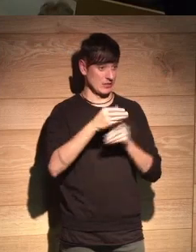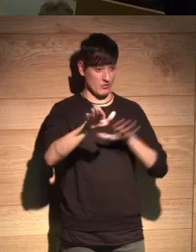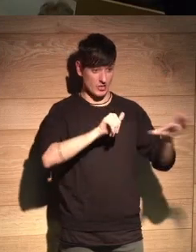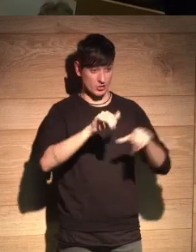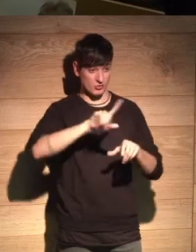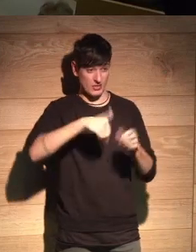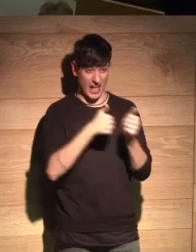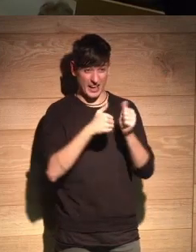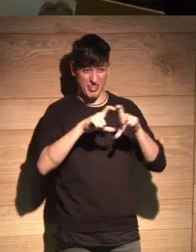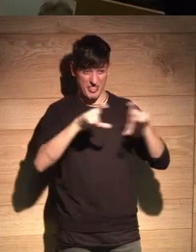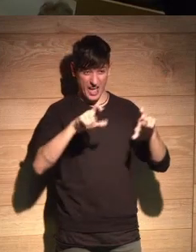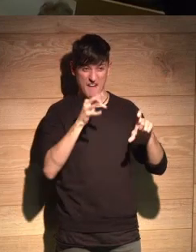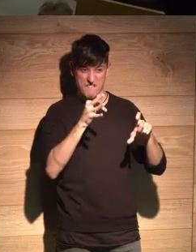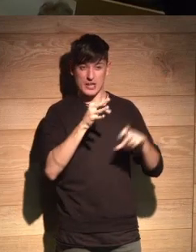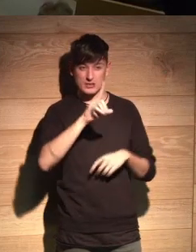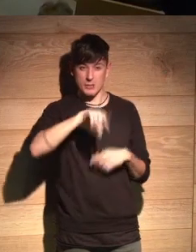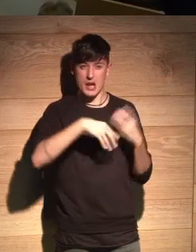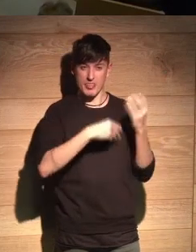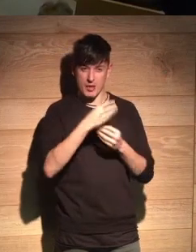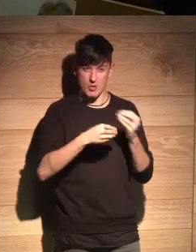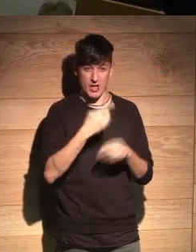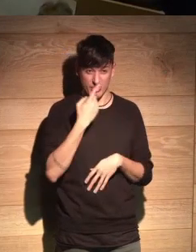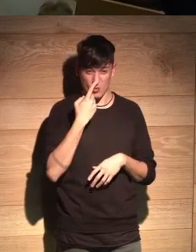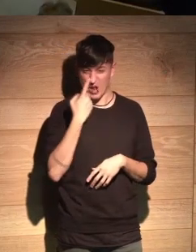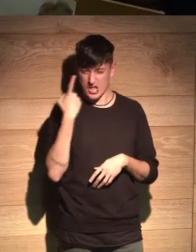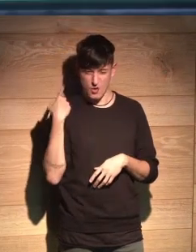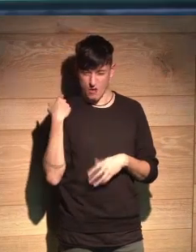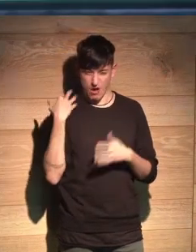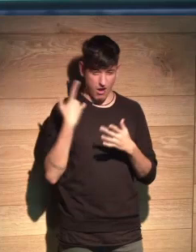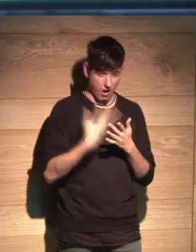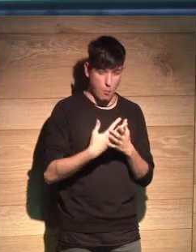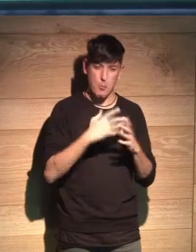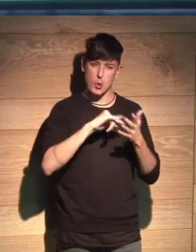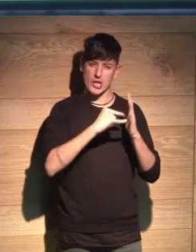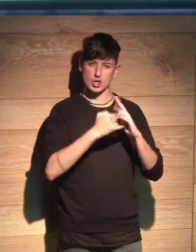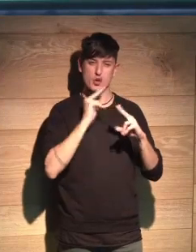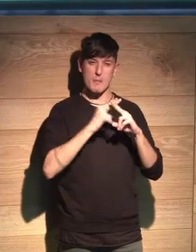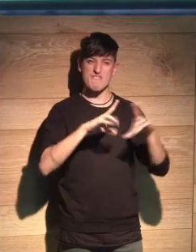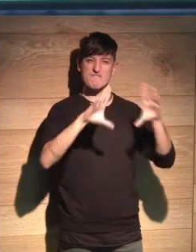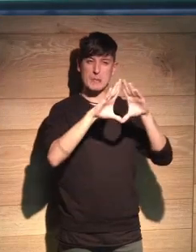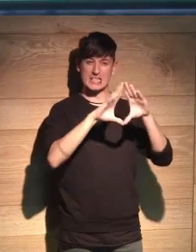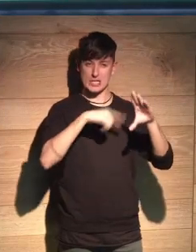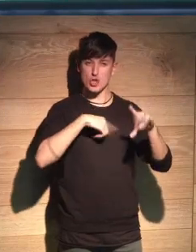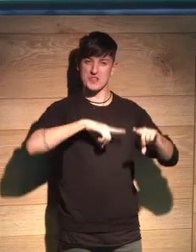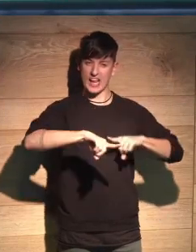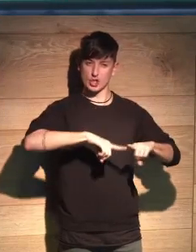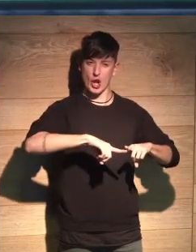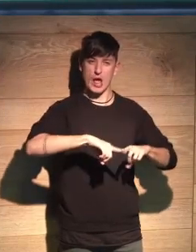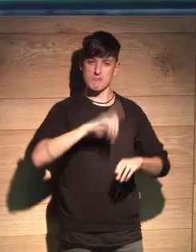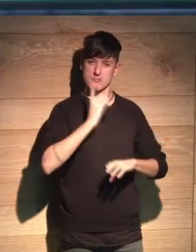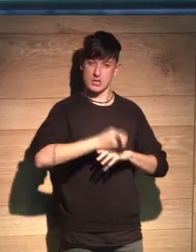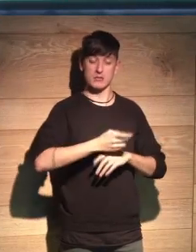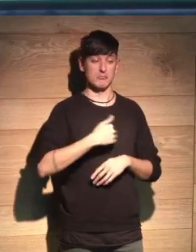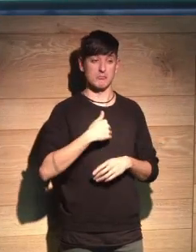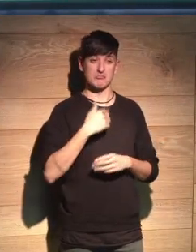We in the Agencia EFE, we also do that. We have a project that is called Feminist that I'm the director